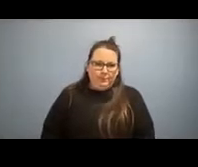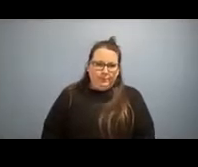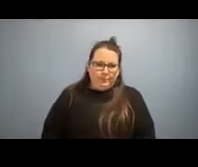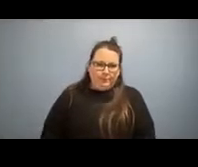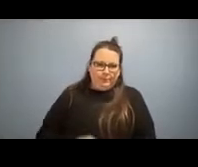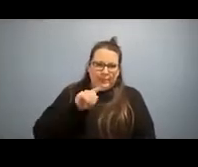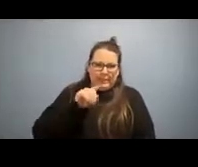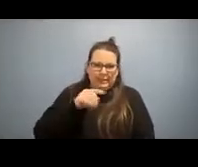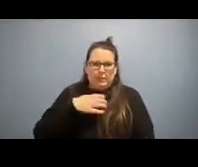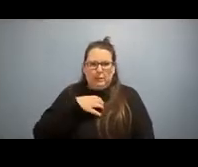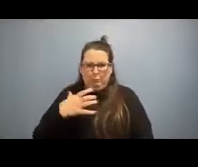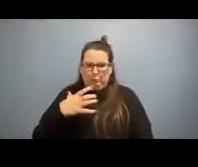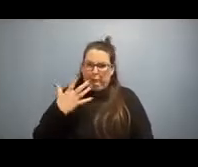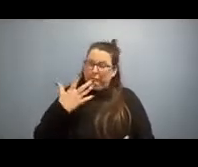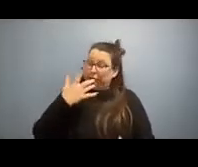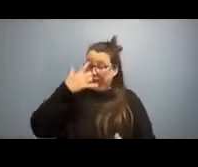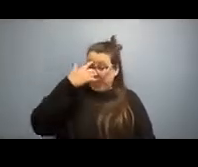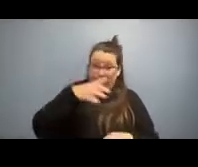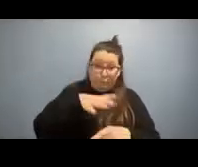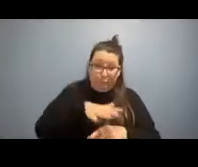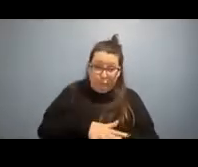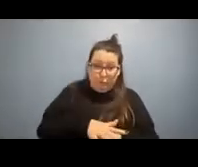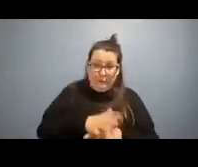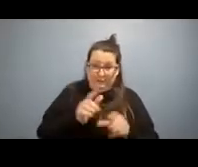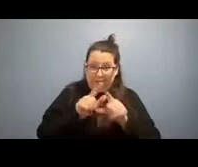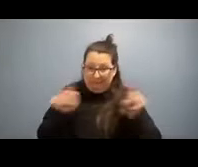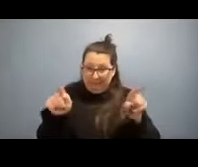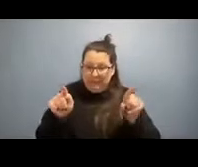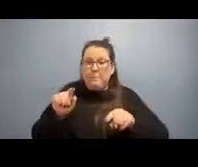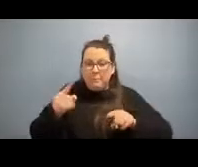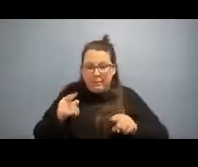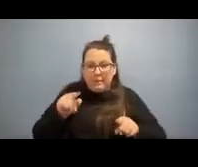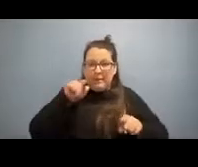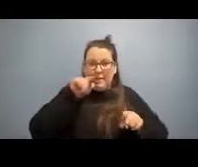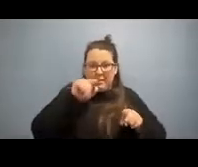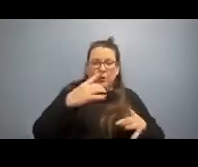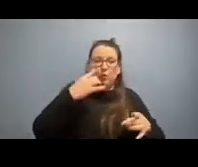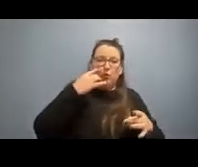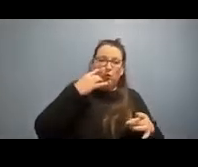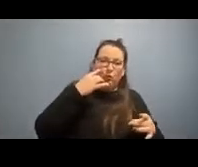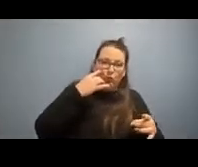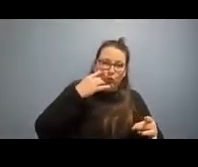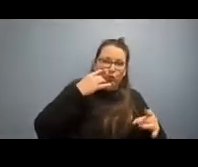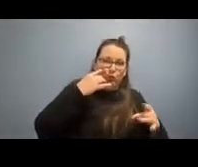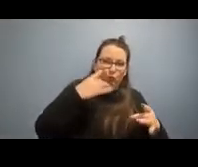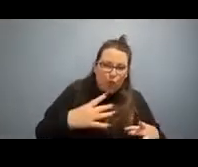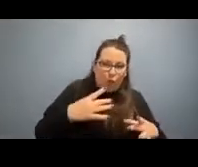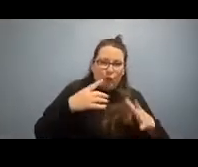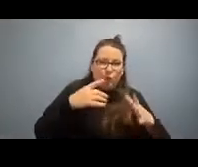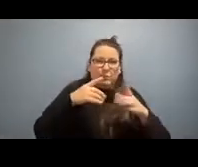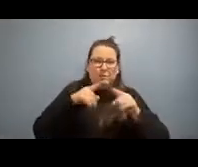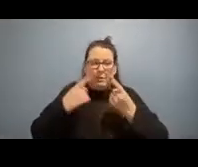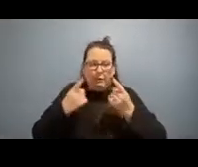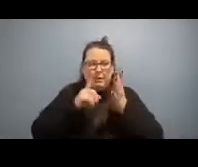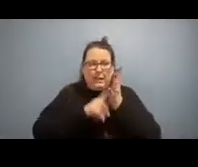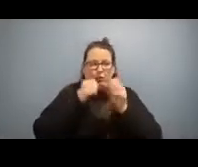more complicated slide, but what this is showing really is, the different LGAs which are